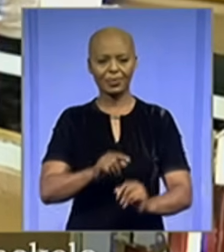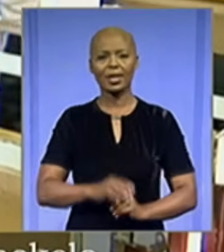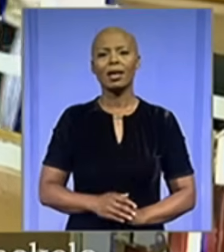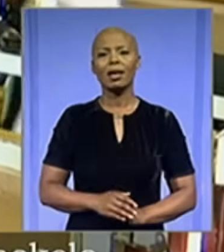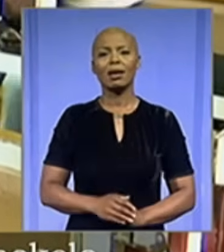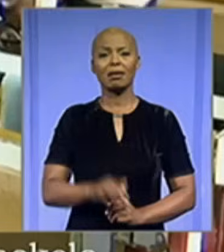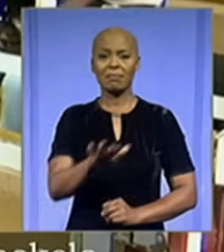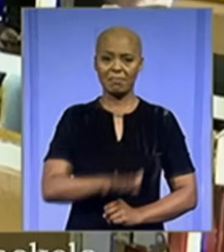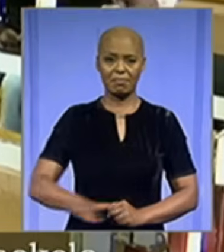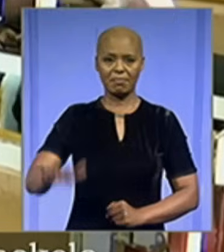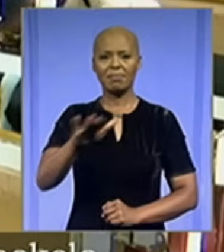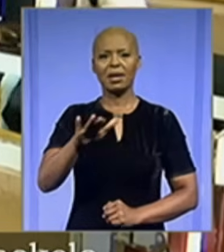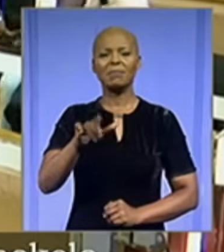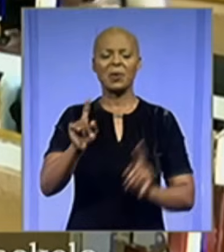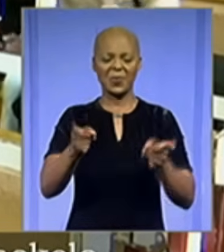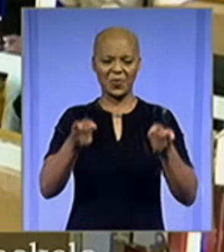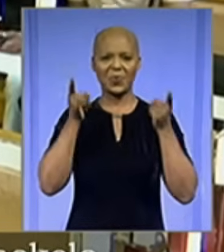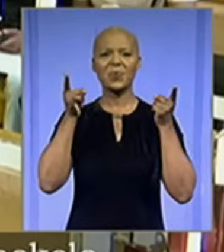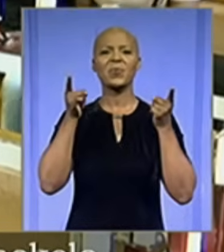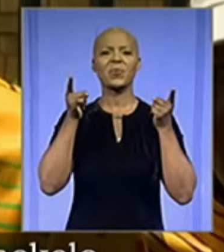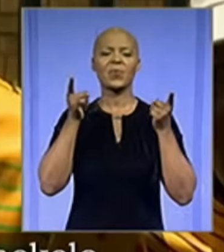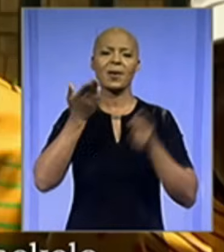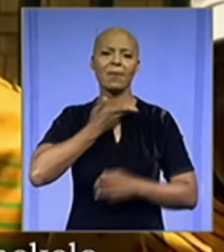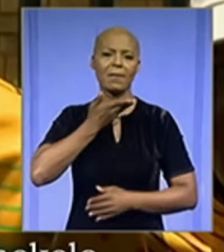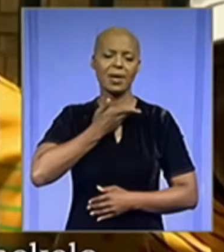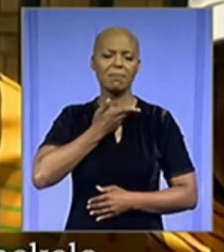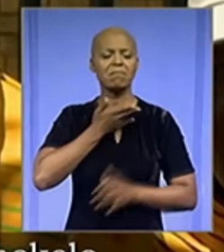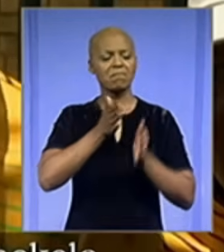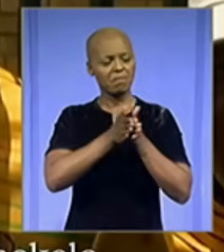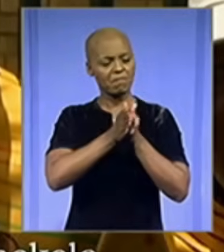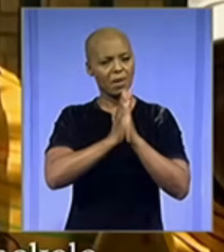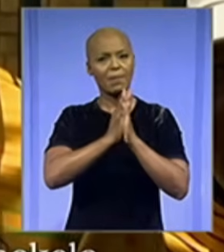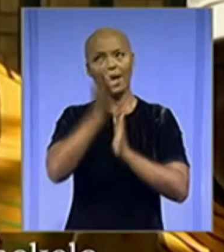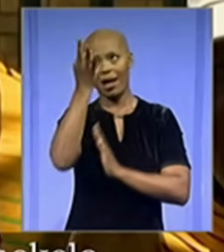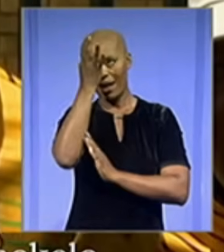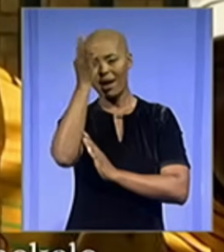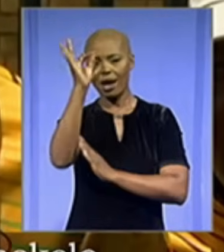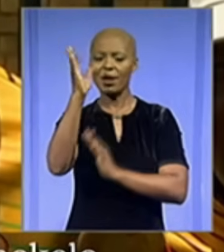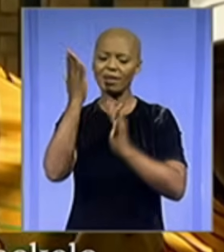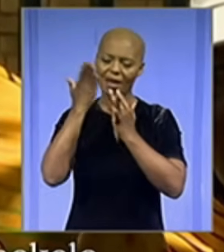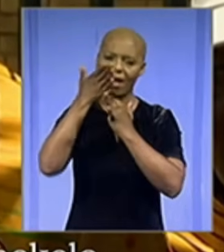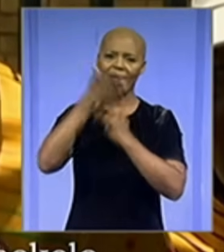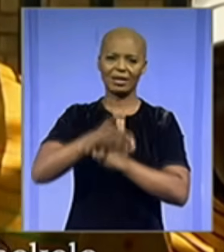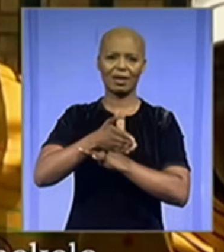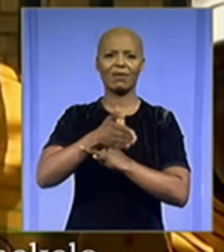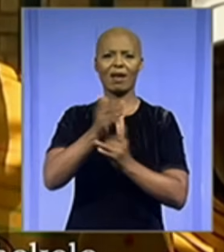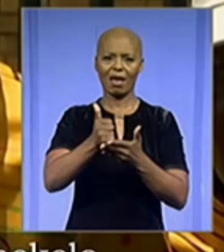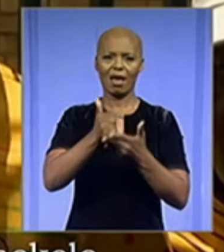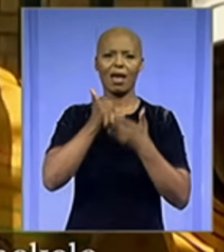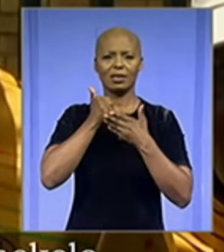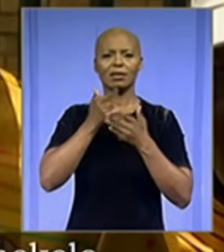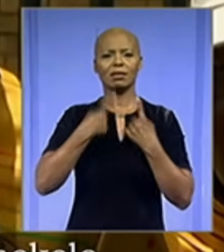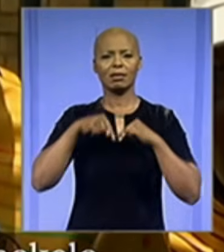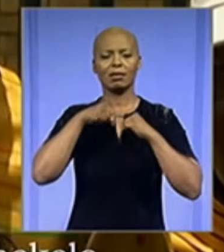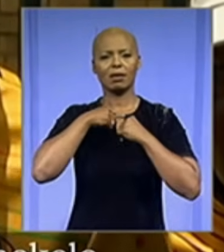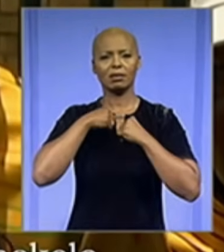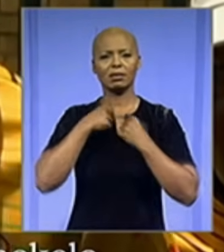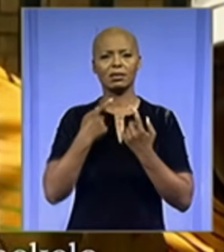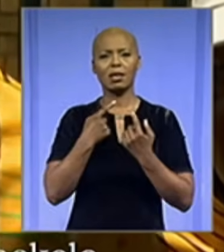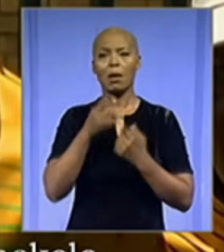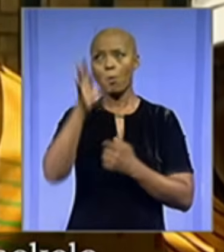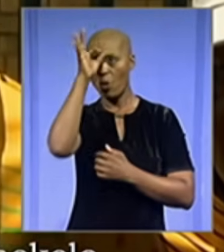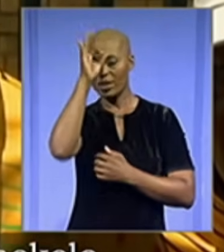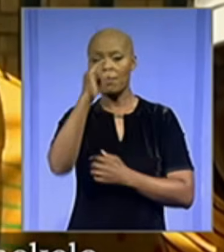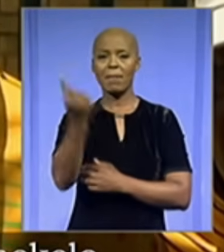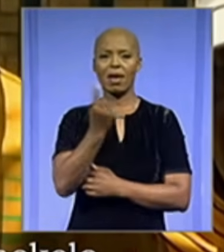this area is very much dangerous, and we make a call to the government to assist. Actually, that area, it does not need only the